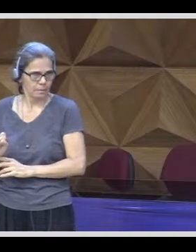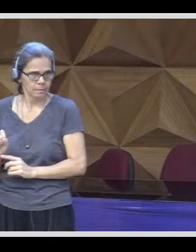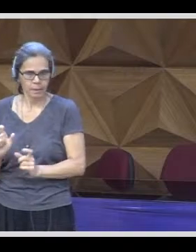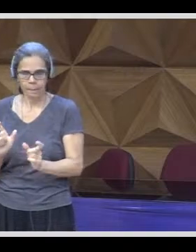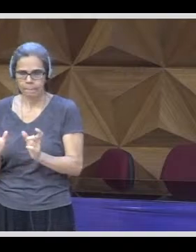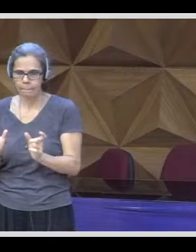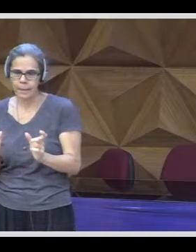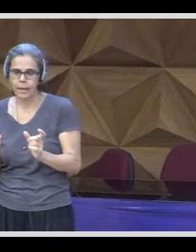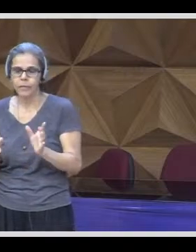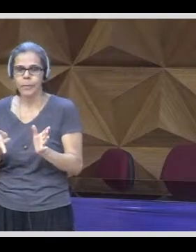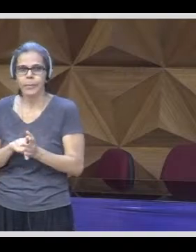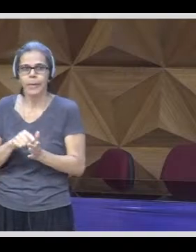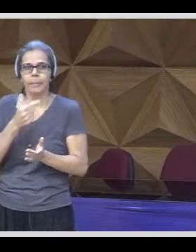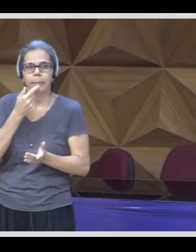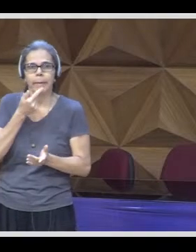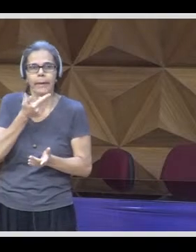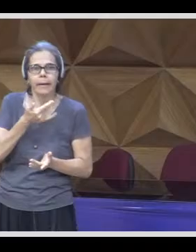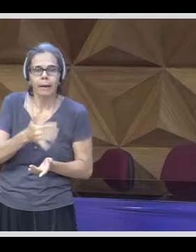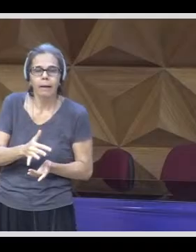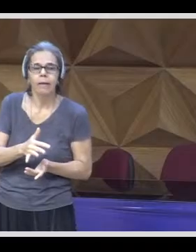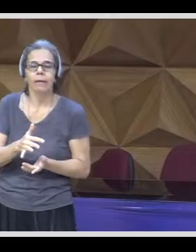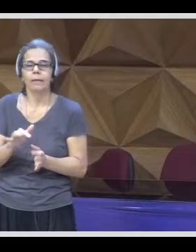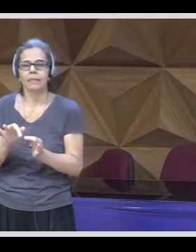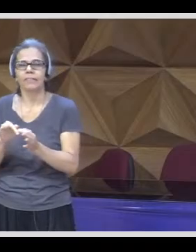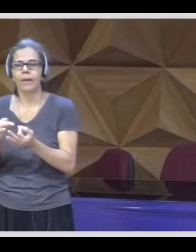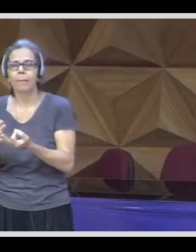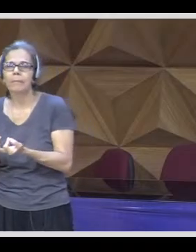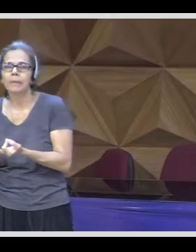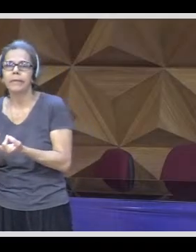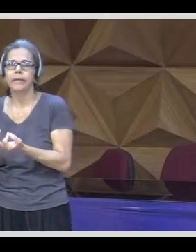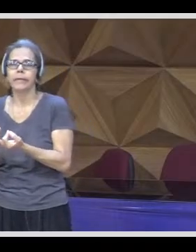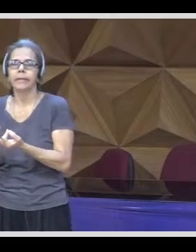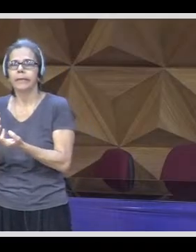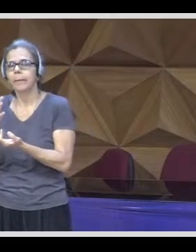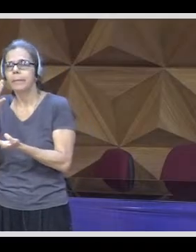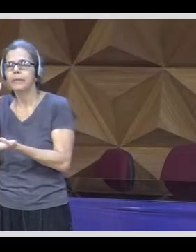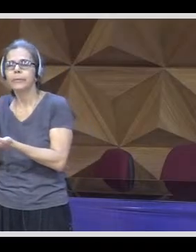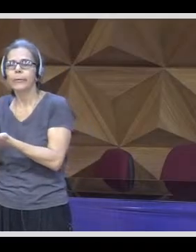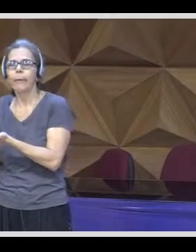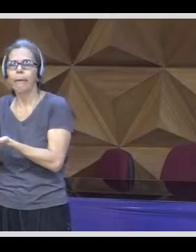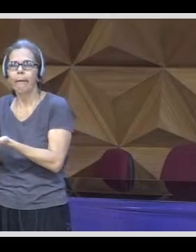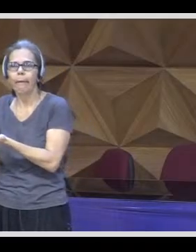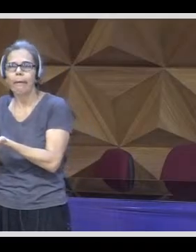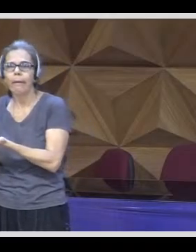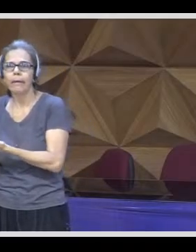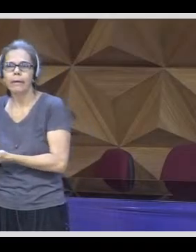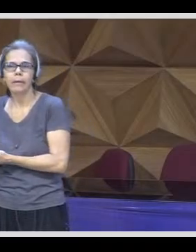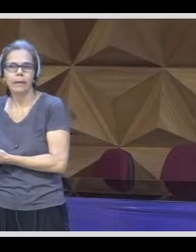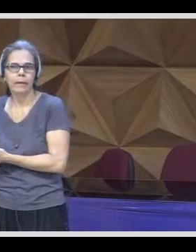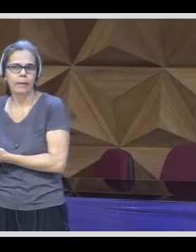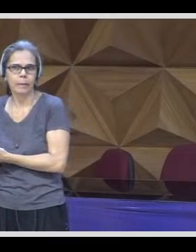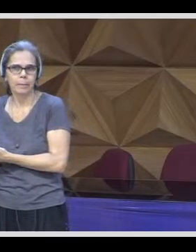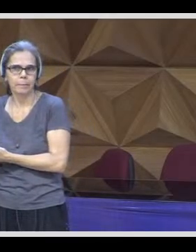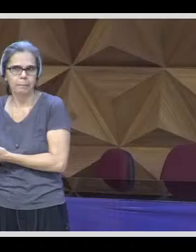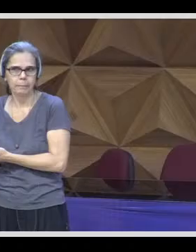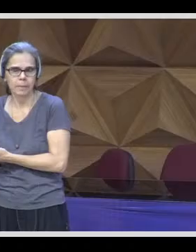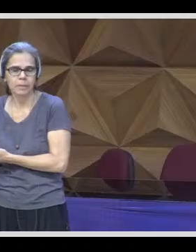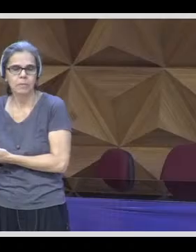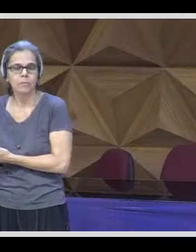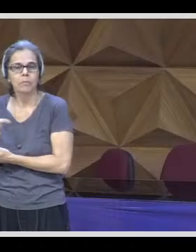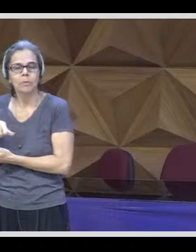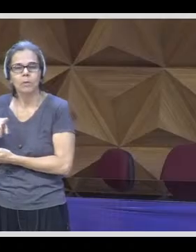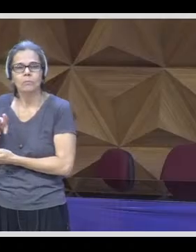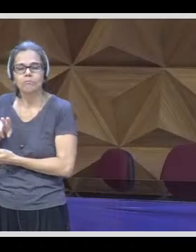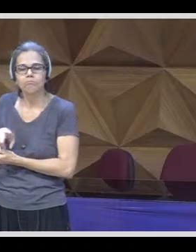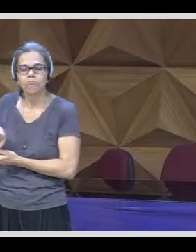kid gamers, there are a bunch of words that we use that as proxy or as a signal that if the stream has this word as a